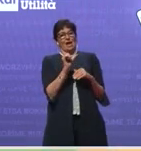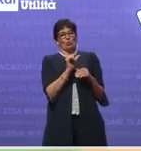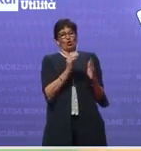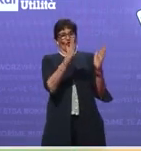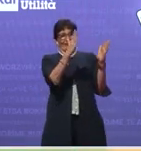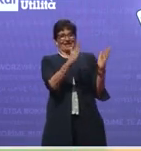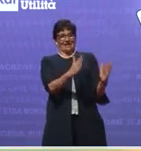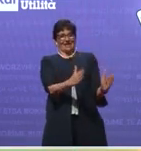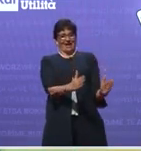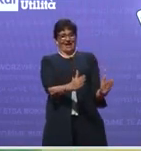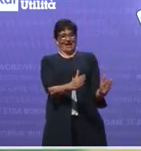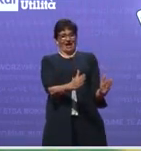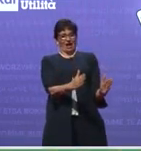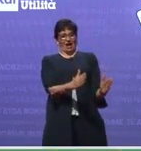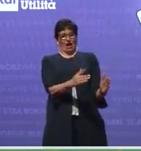potentially. We're saying,